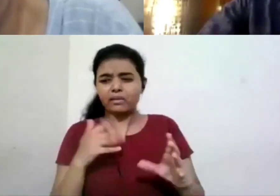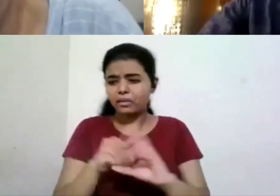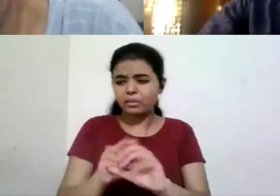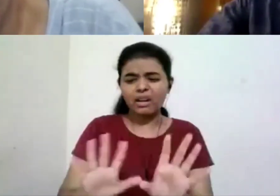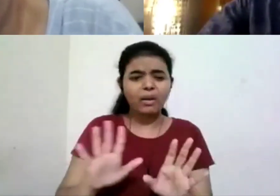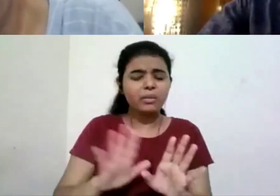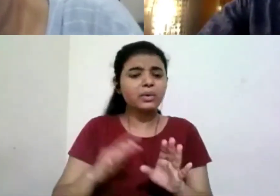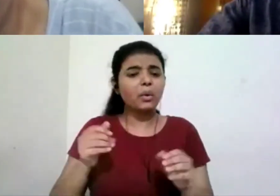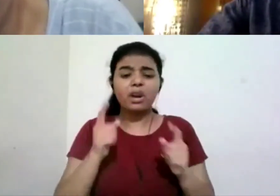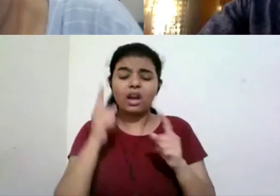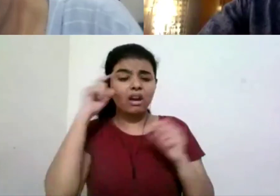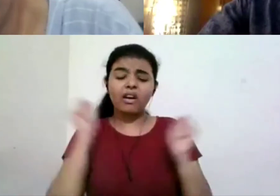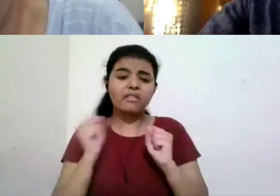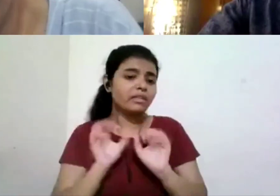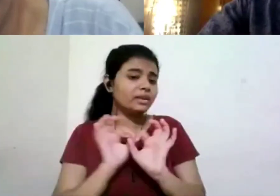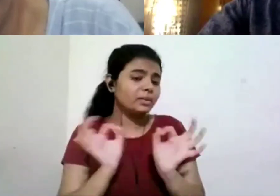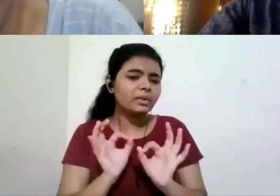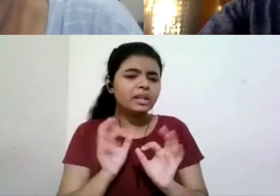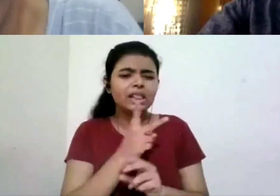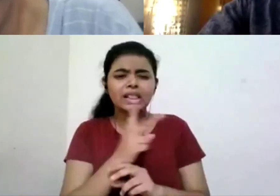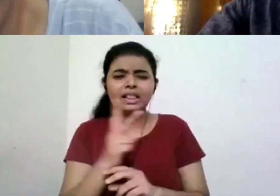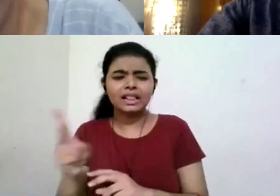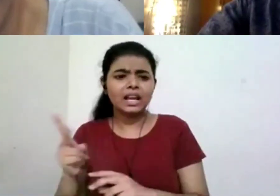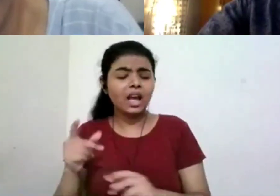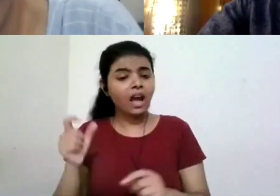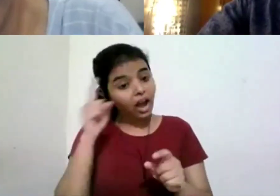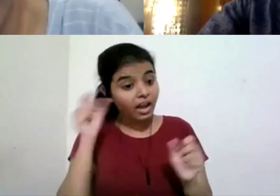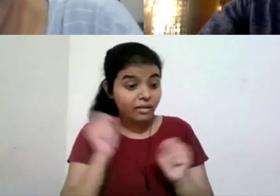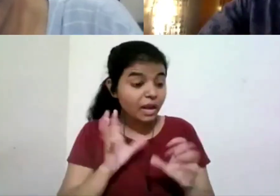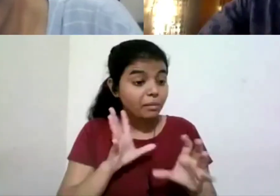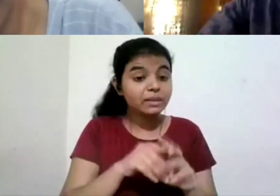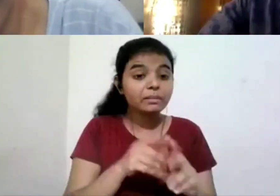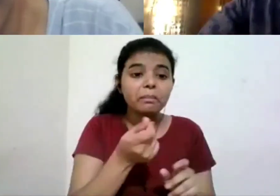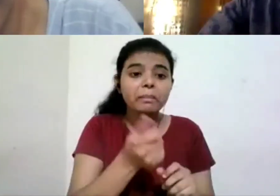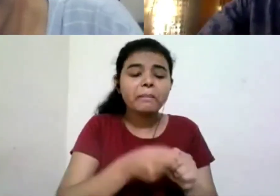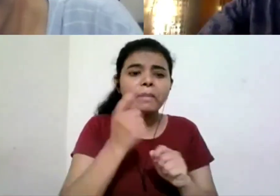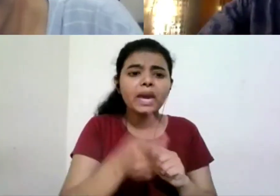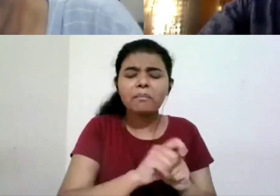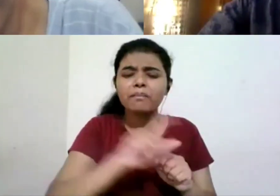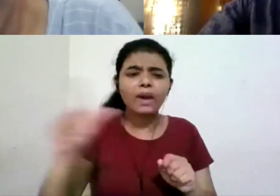my comfort zone, it is within my comfort zone. So